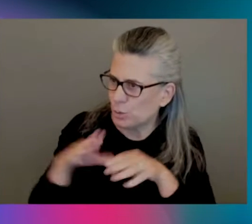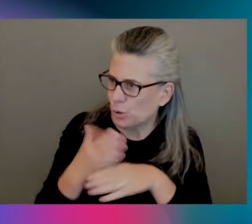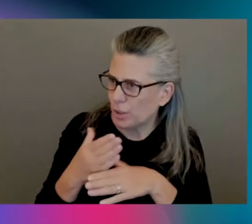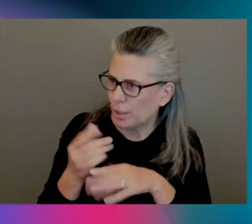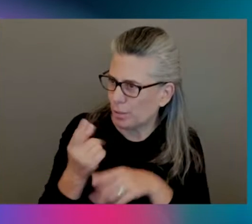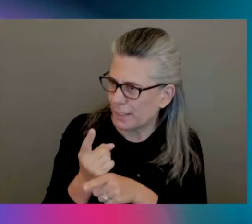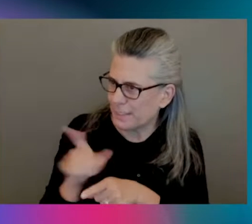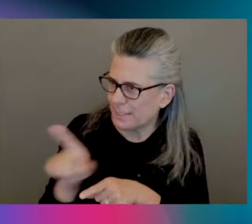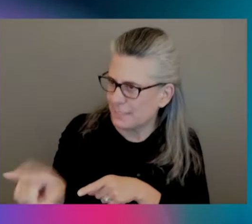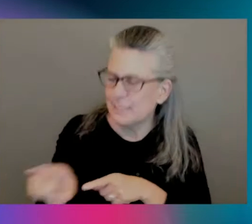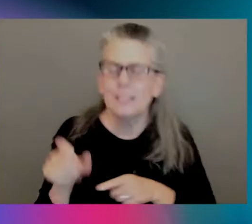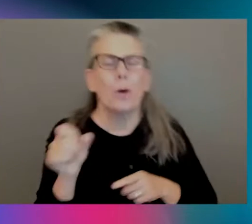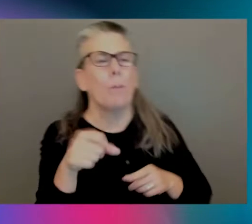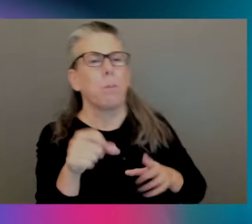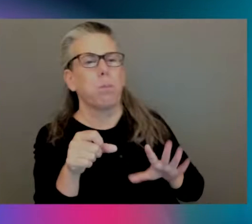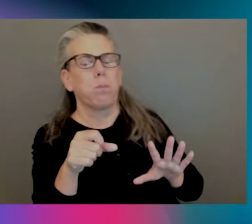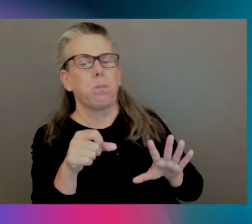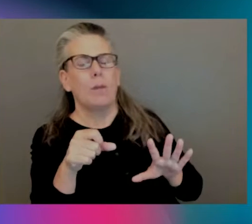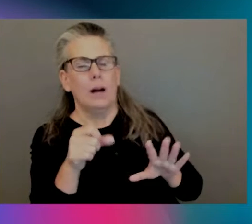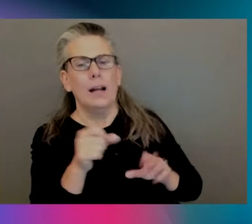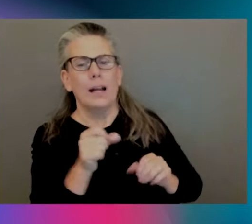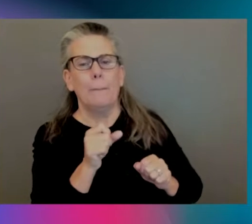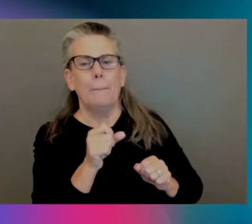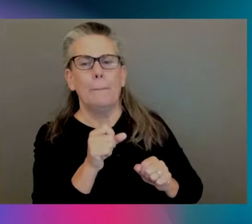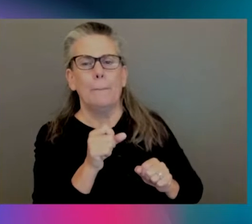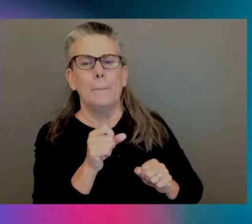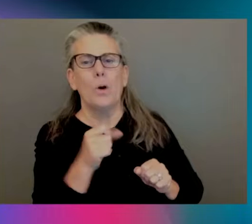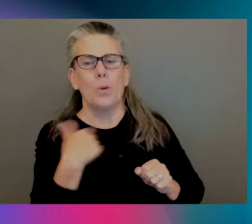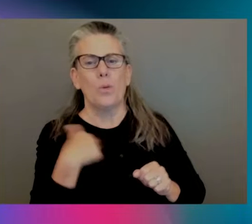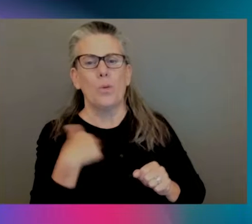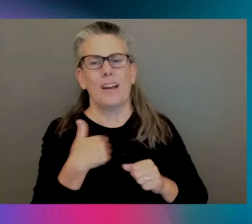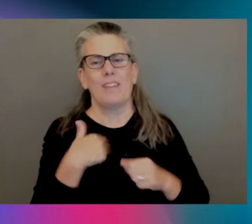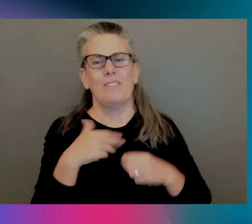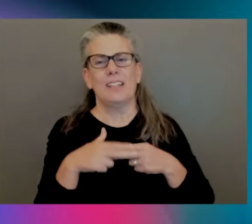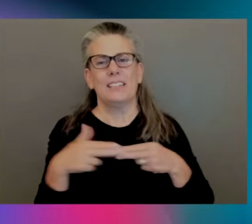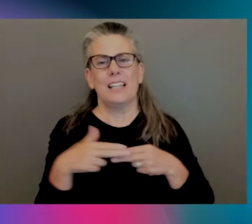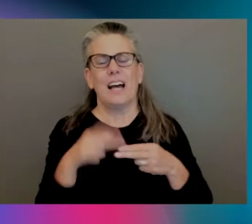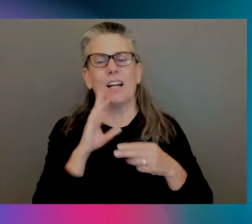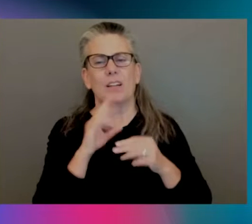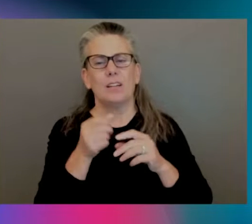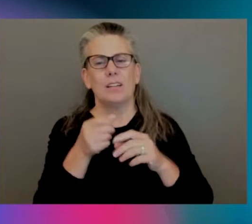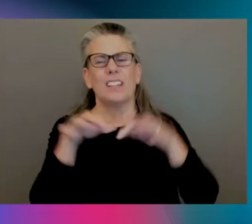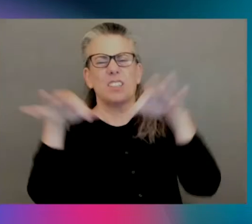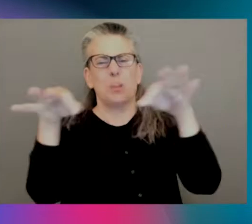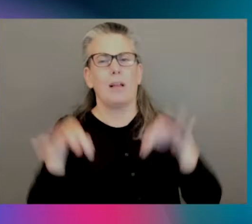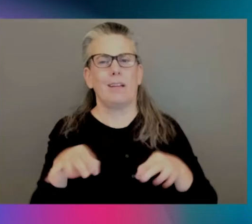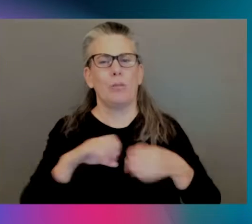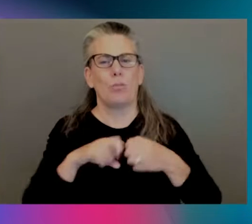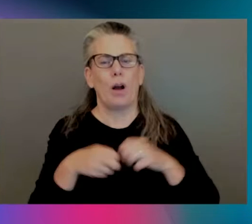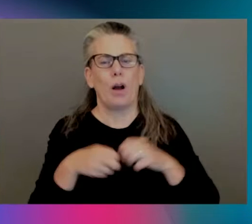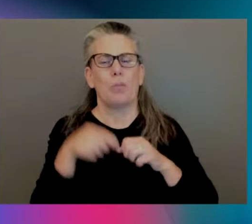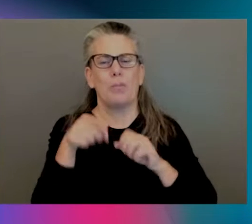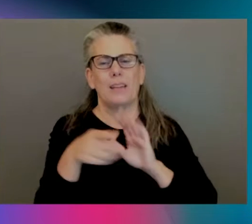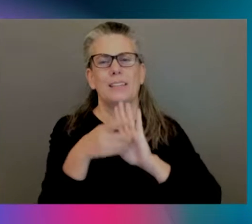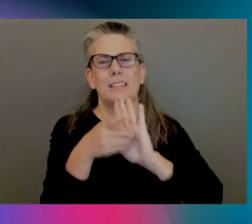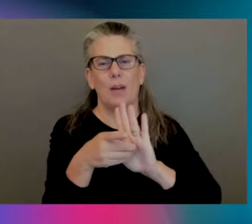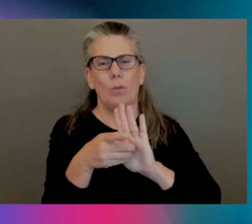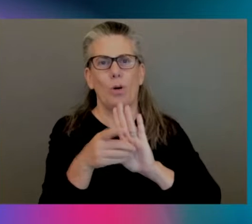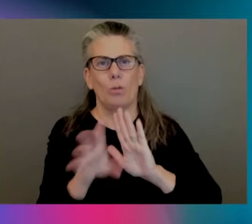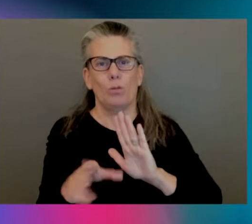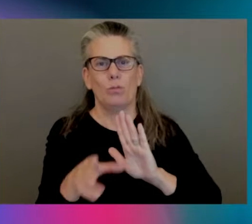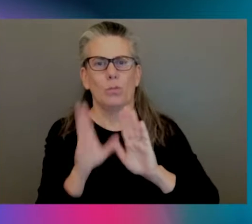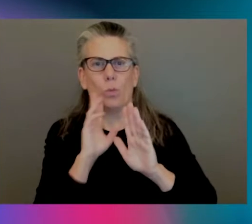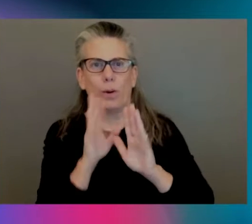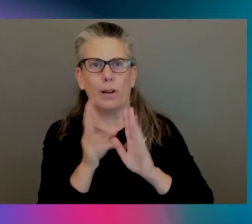Yeah. So here I've got a slide kind of outlining the problem that this demo sets out to solve. So